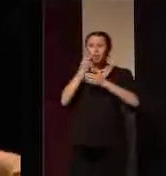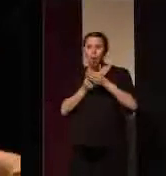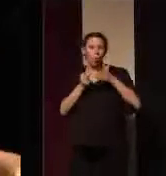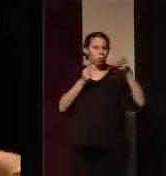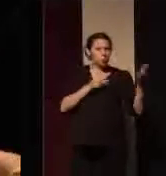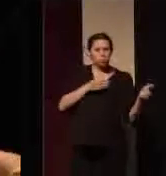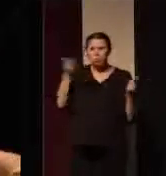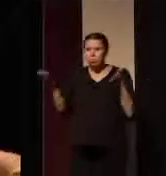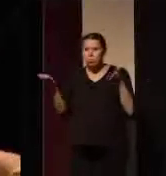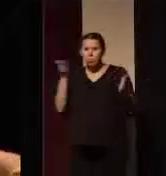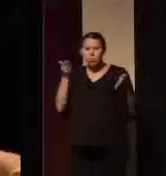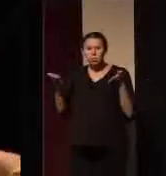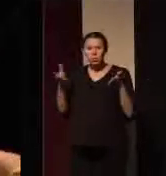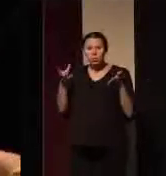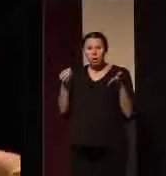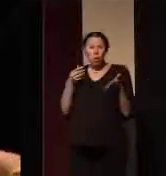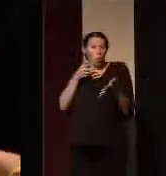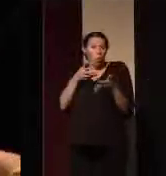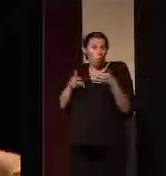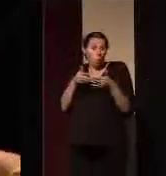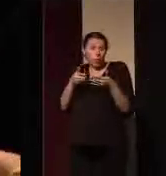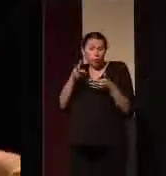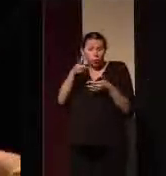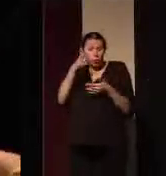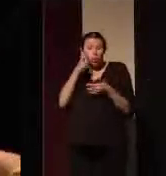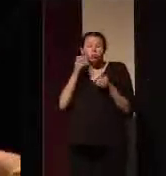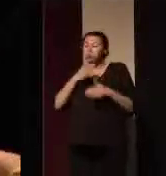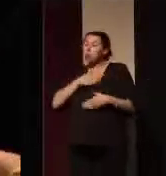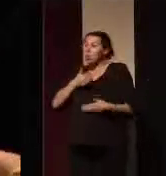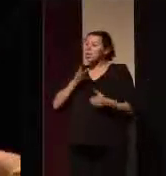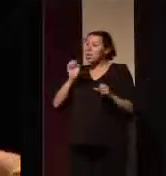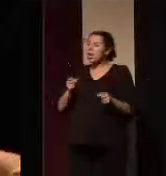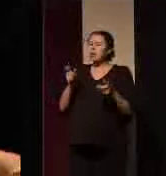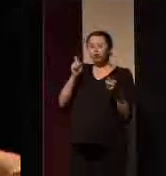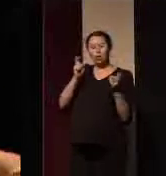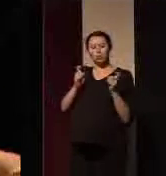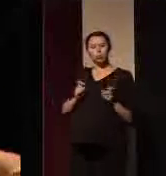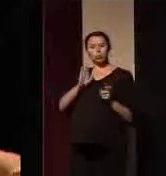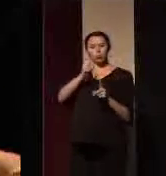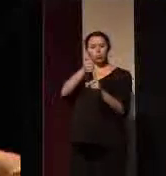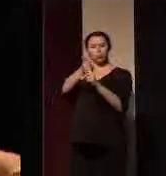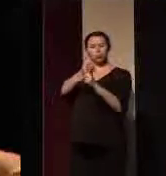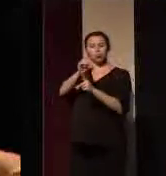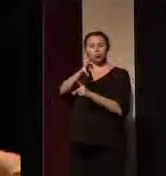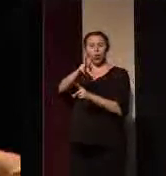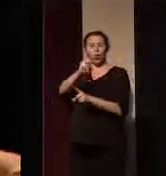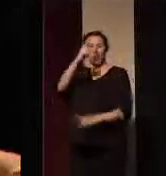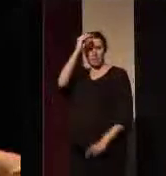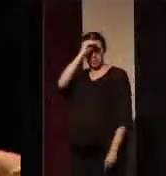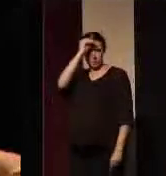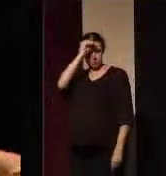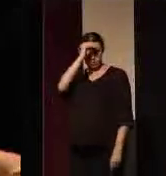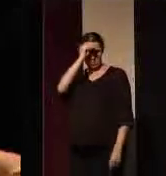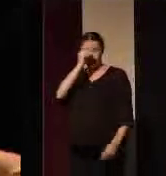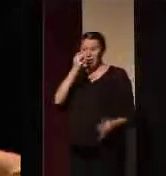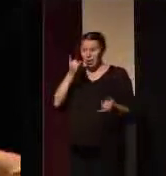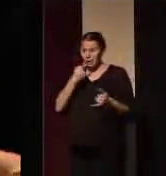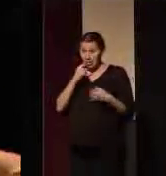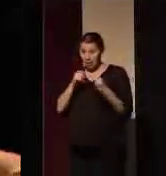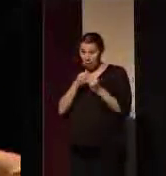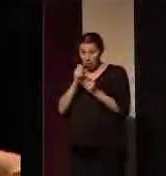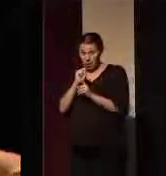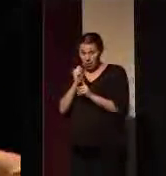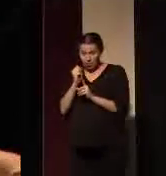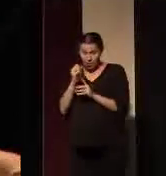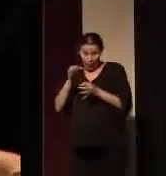whatever position you are based on what you hear. And so that's the reason why I'm here. But let me just say this about the case, and because